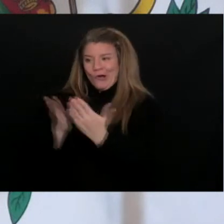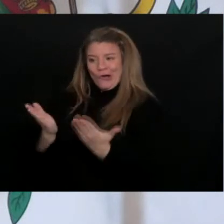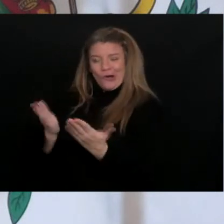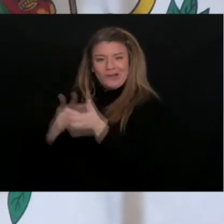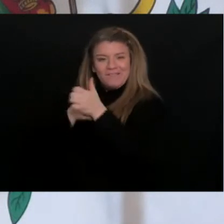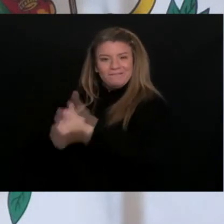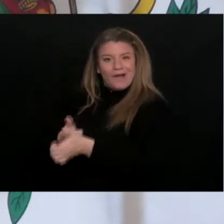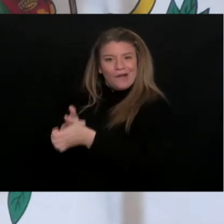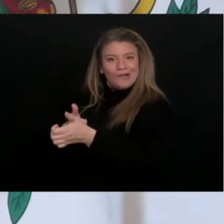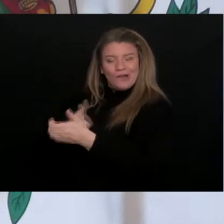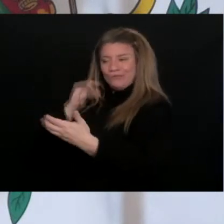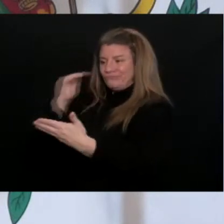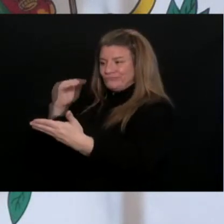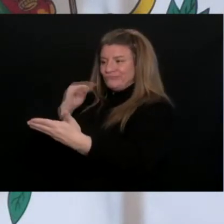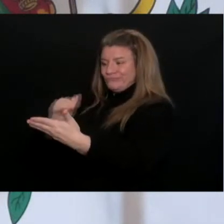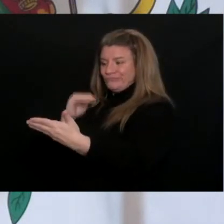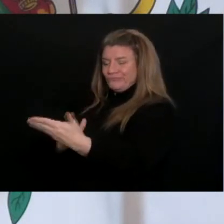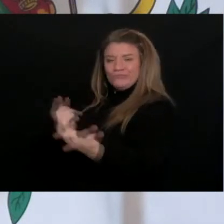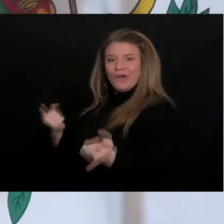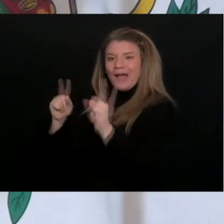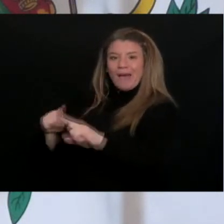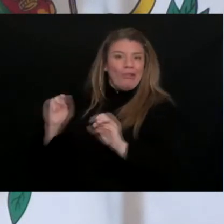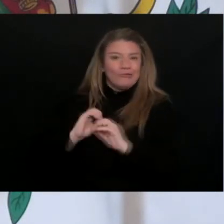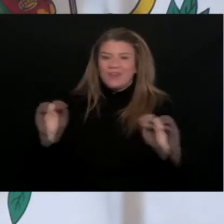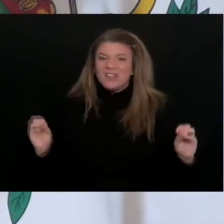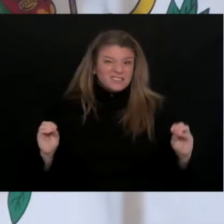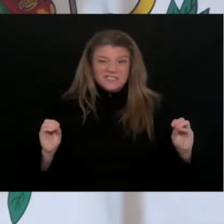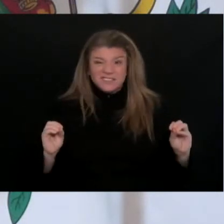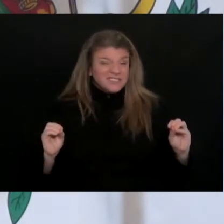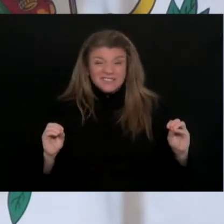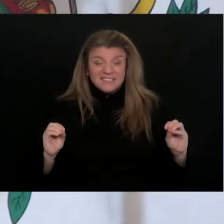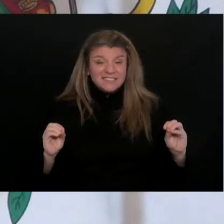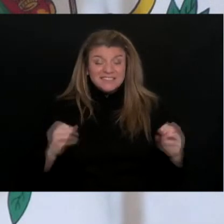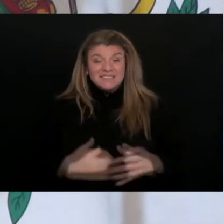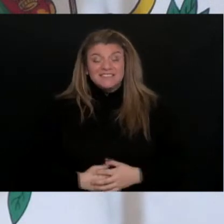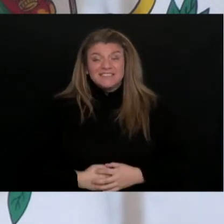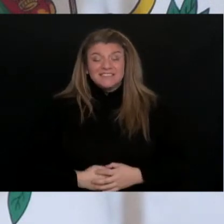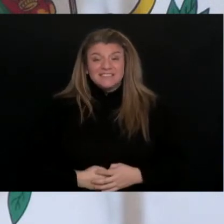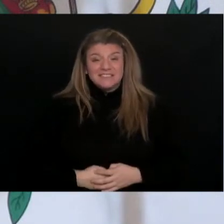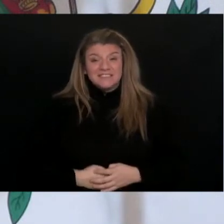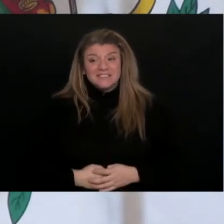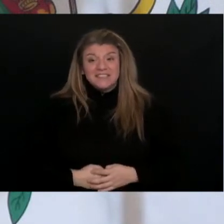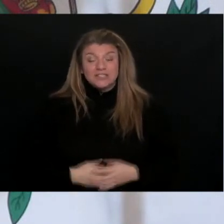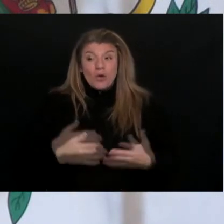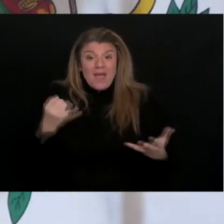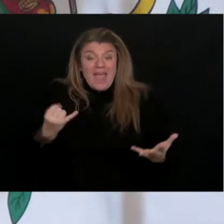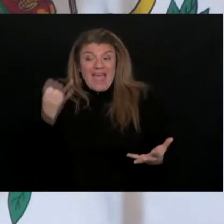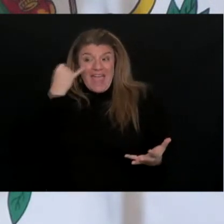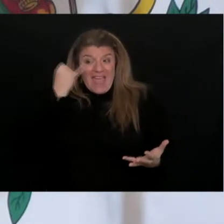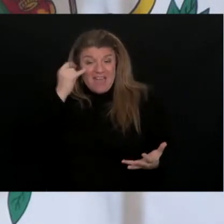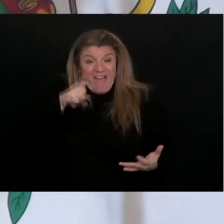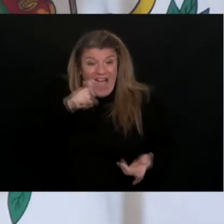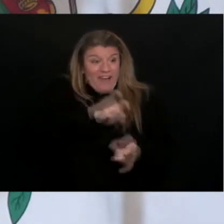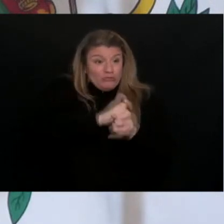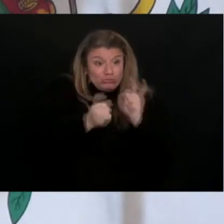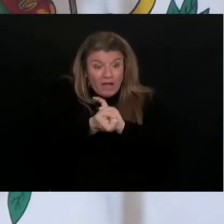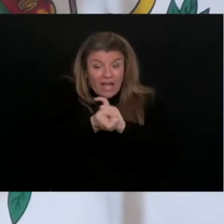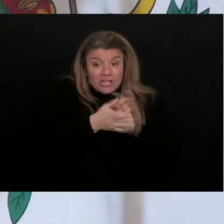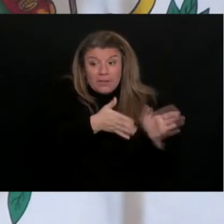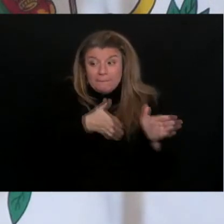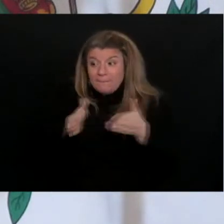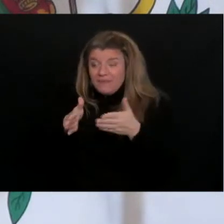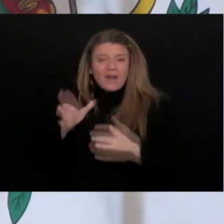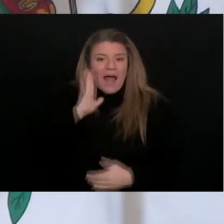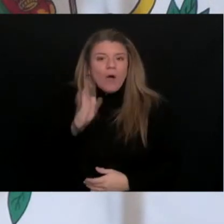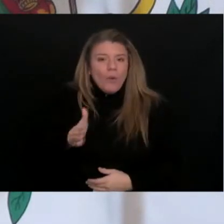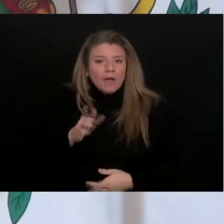no real playbook with this at all. And if there's need to pivot and change, we'll pivot